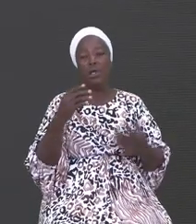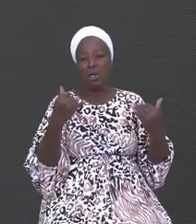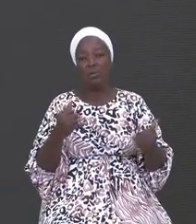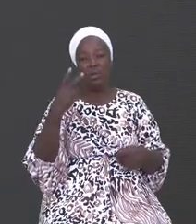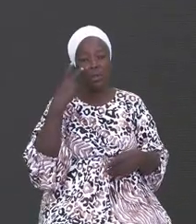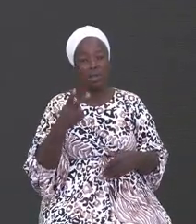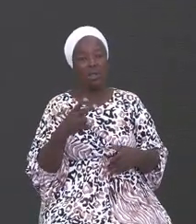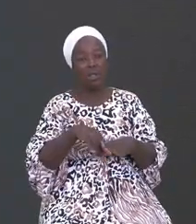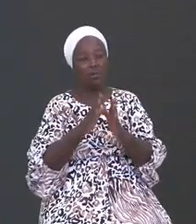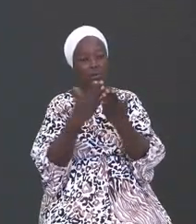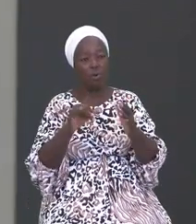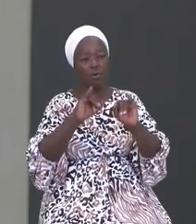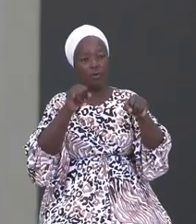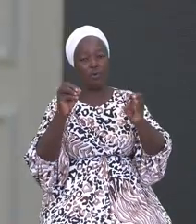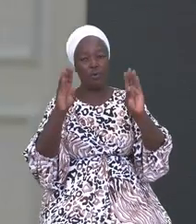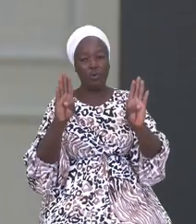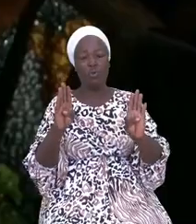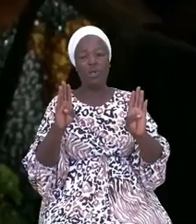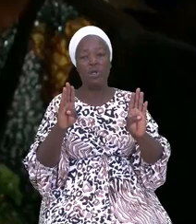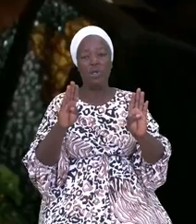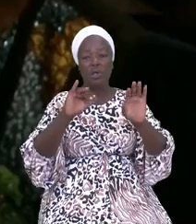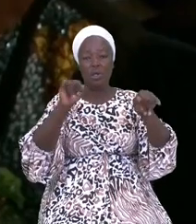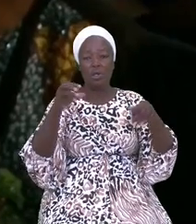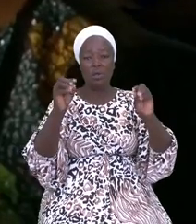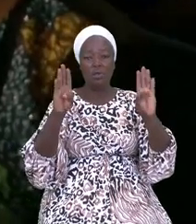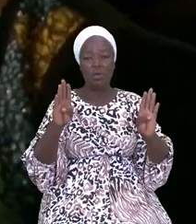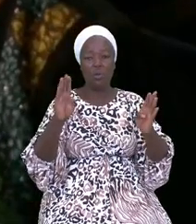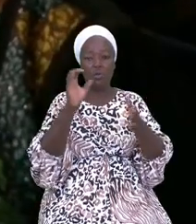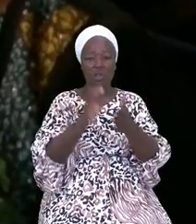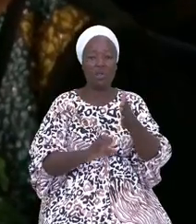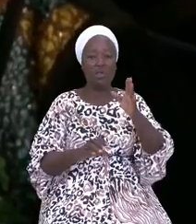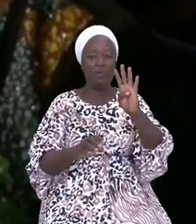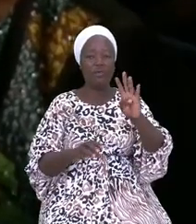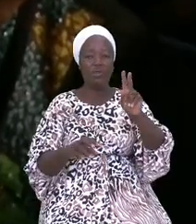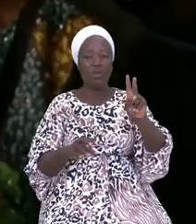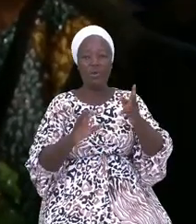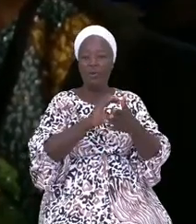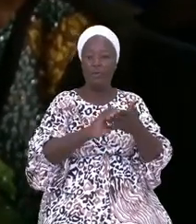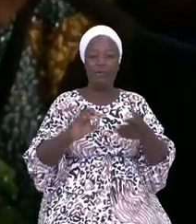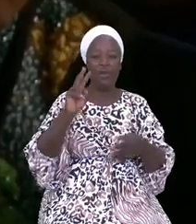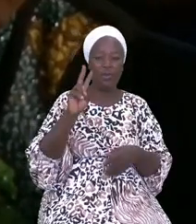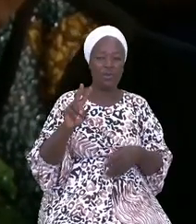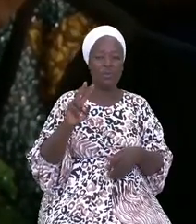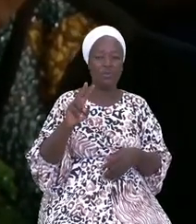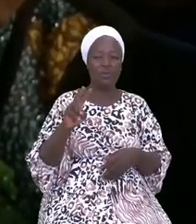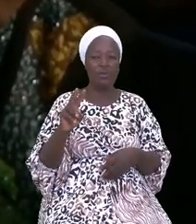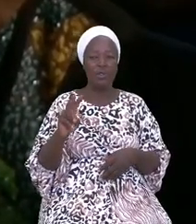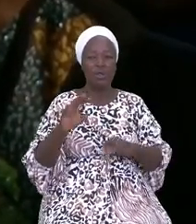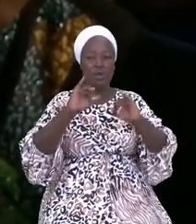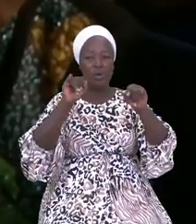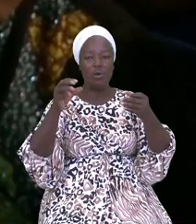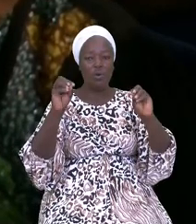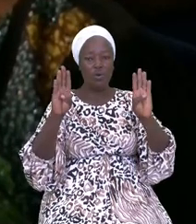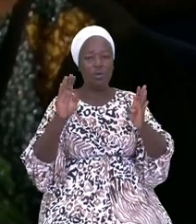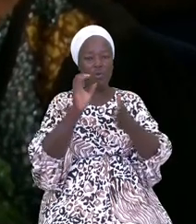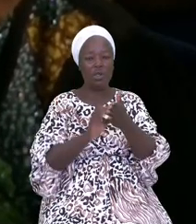at Job chapter 42, and we're looking at verse 2. Job chapter 42,